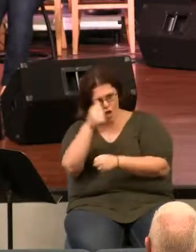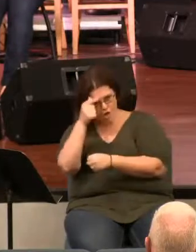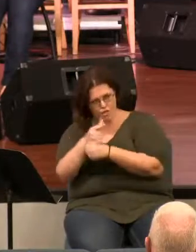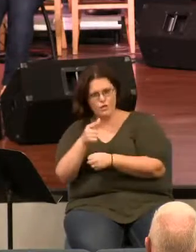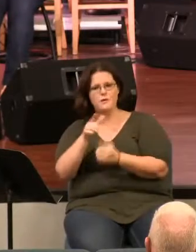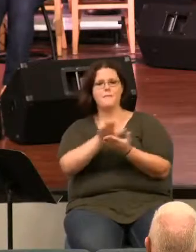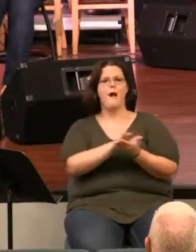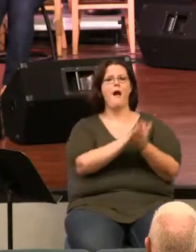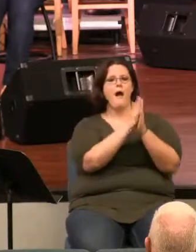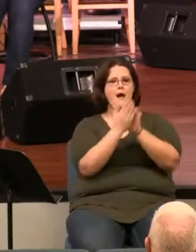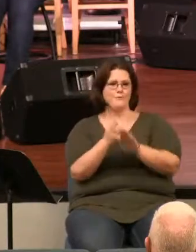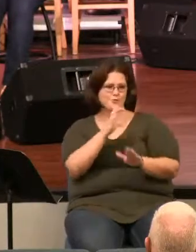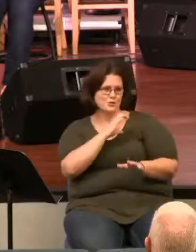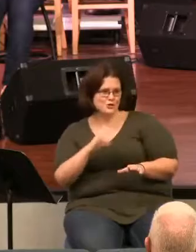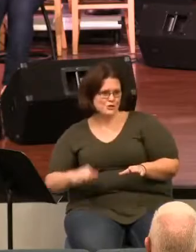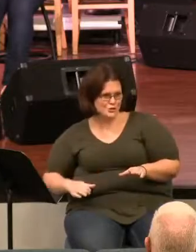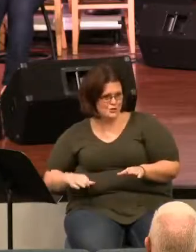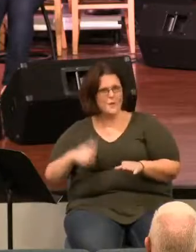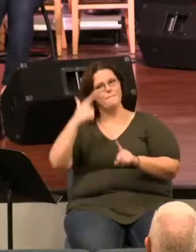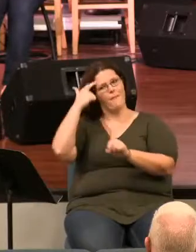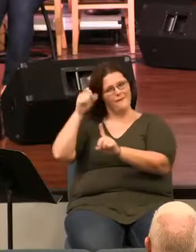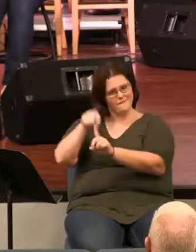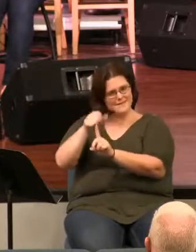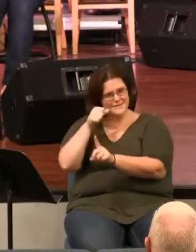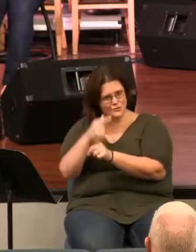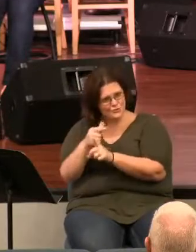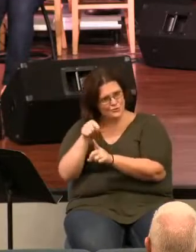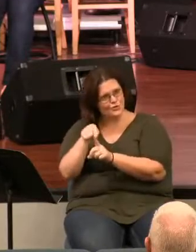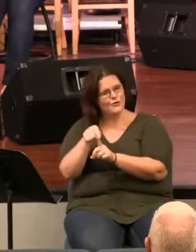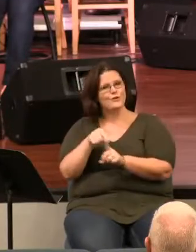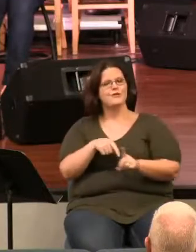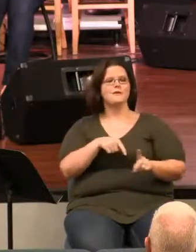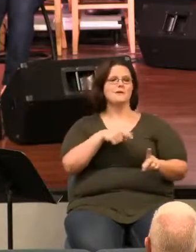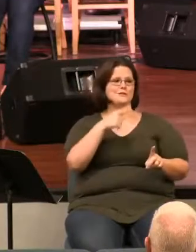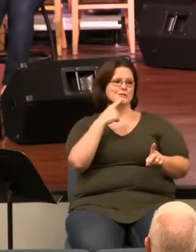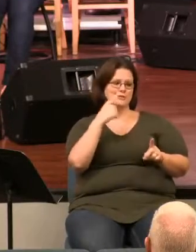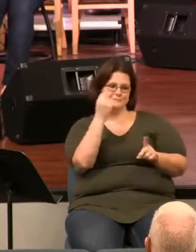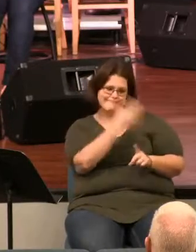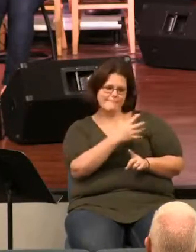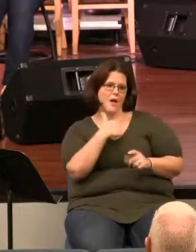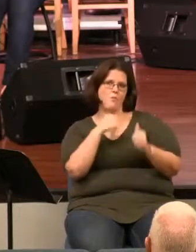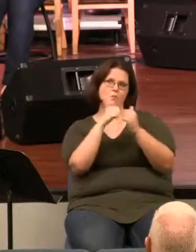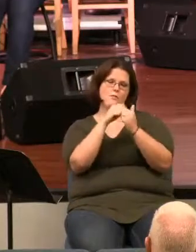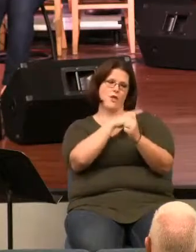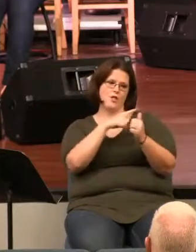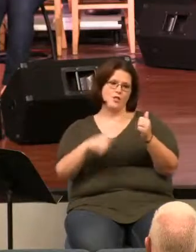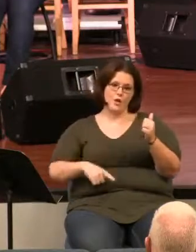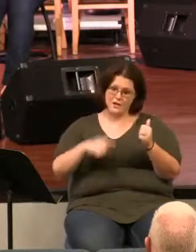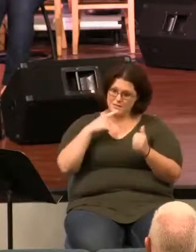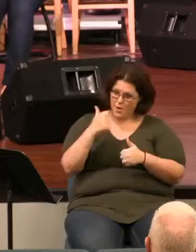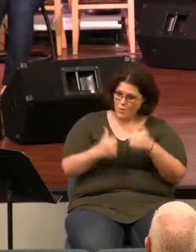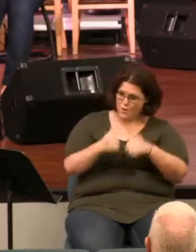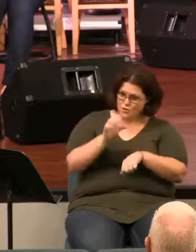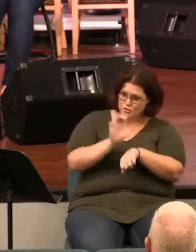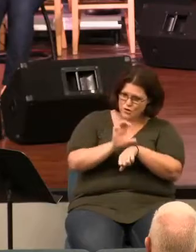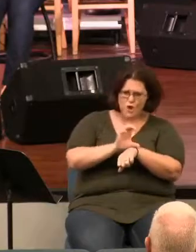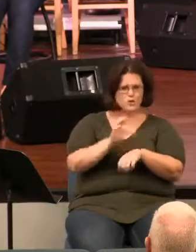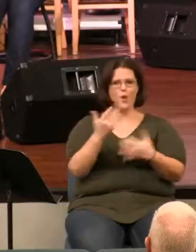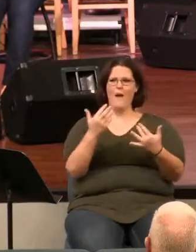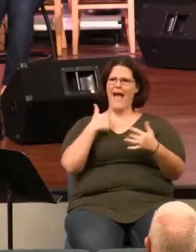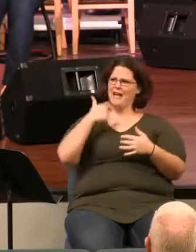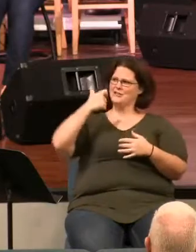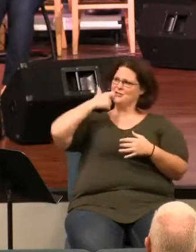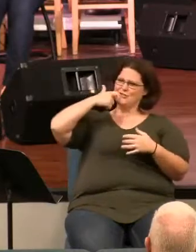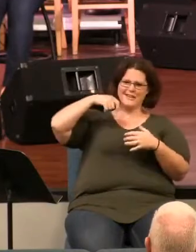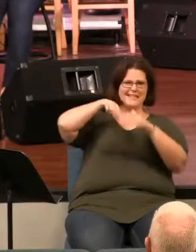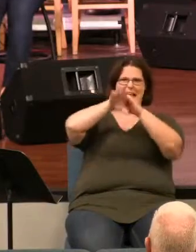Lord. And he finally got saved and called the sister and said, Sheila, I'm with the Lord now. And she goes, good, what church are you going to? He's like, whoa, hold up, I just got